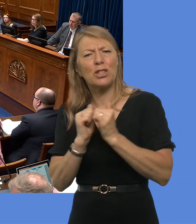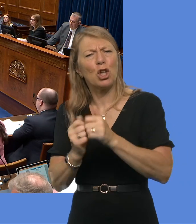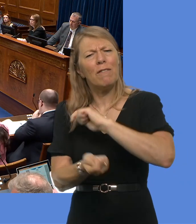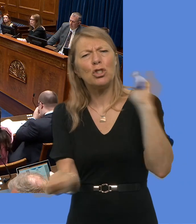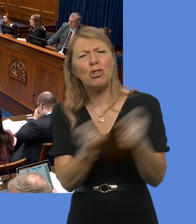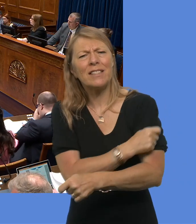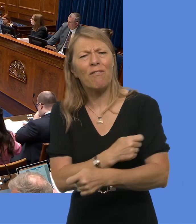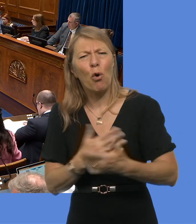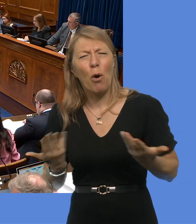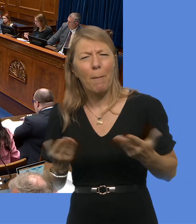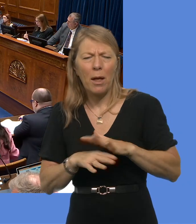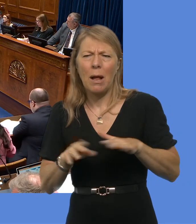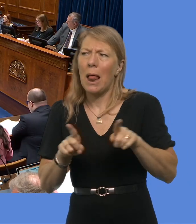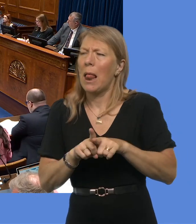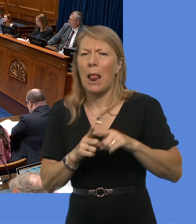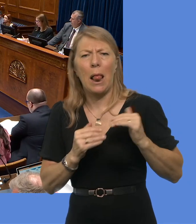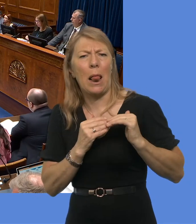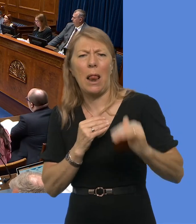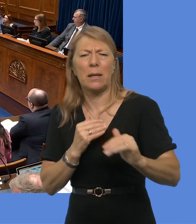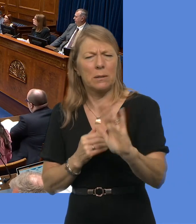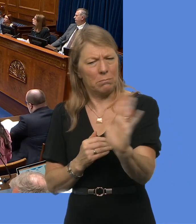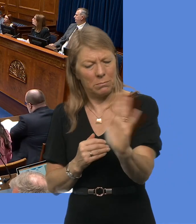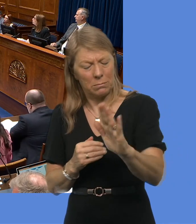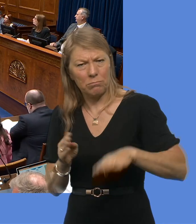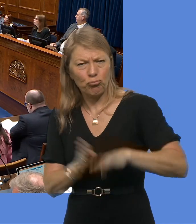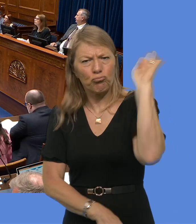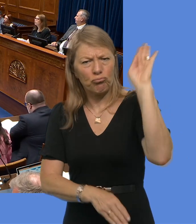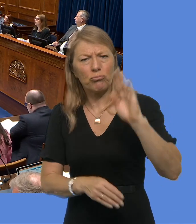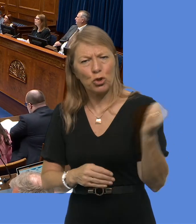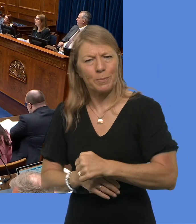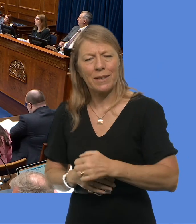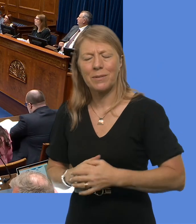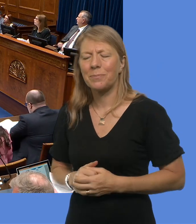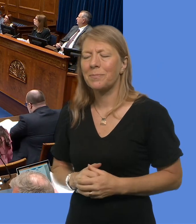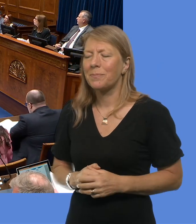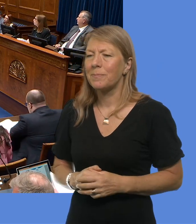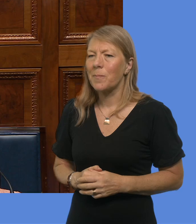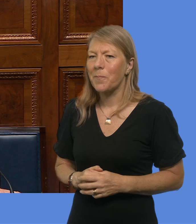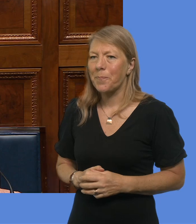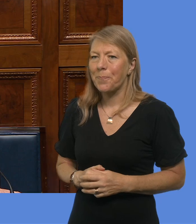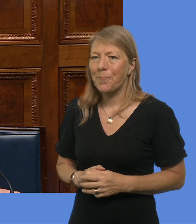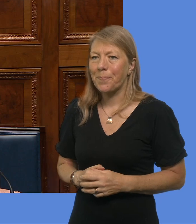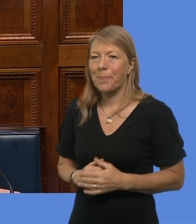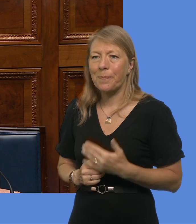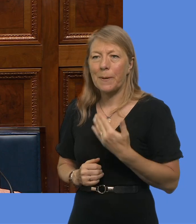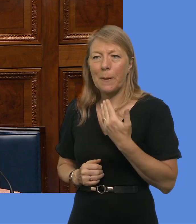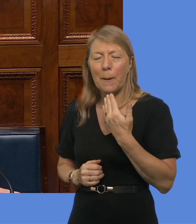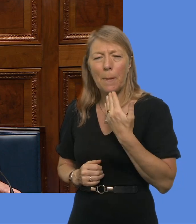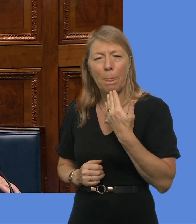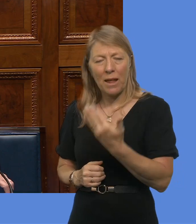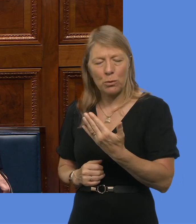Kelly. I thank the Minister for her answer up to now. As a member of the Policing Board, may I just add in about